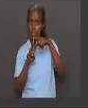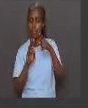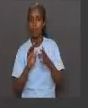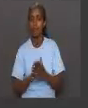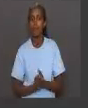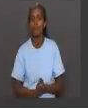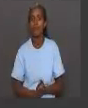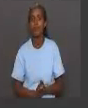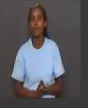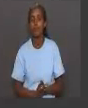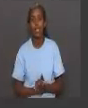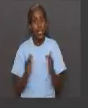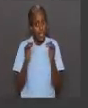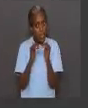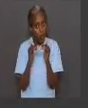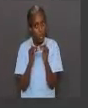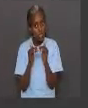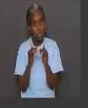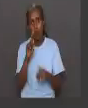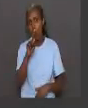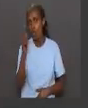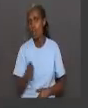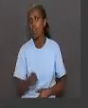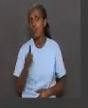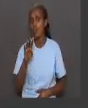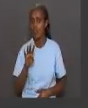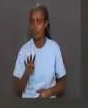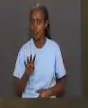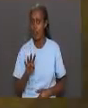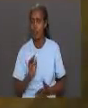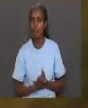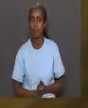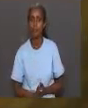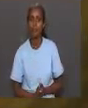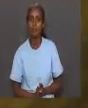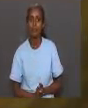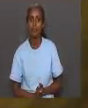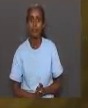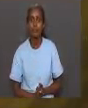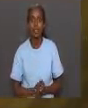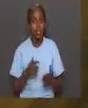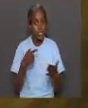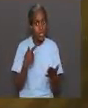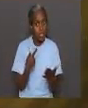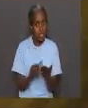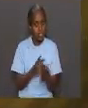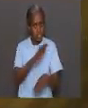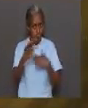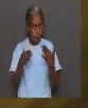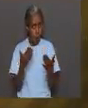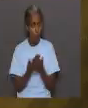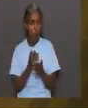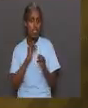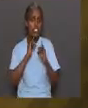144 pi equals 1 over 4. This is all